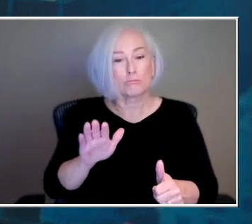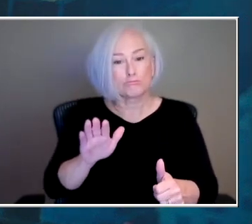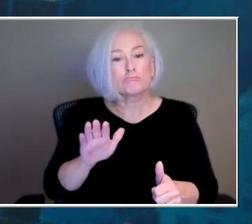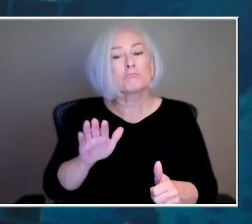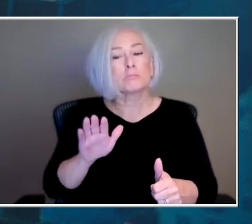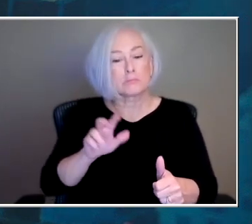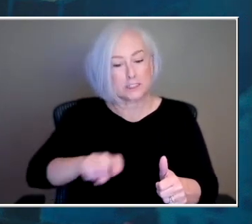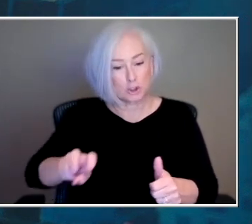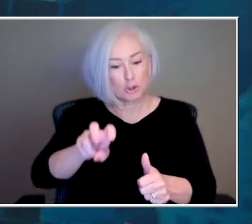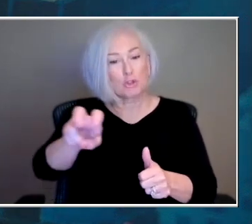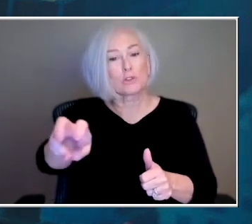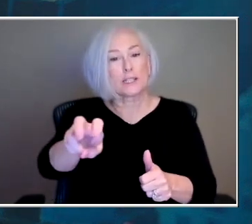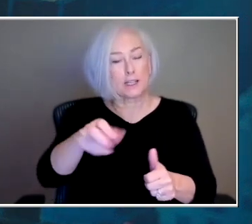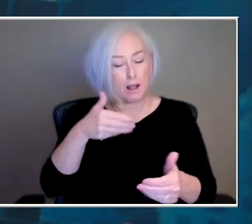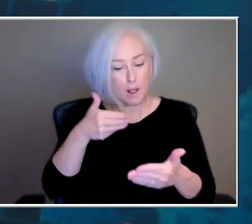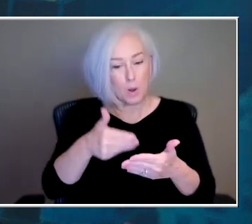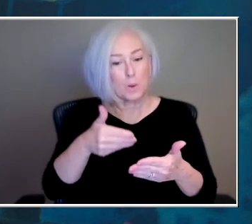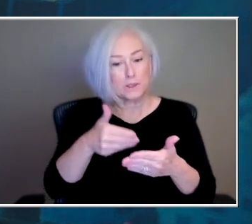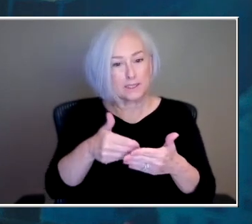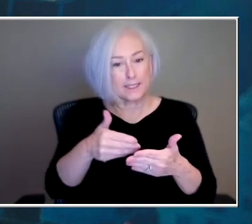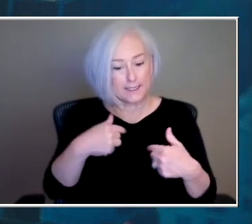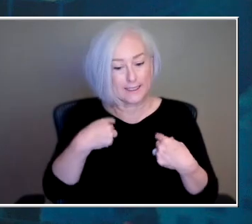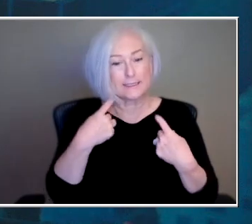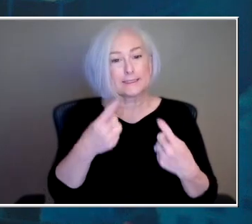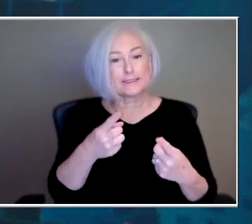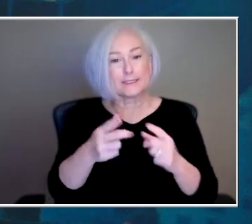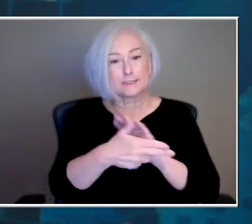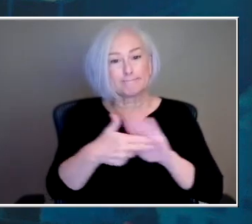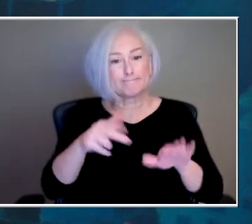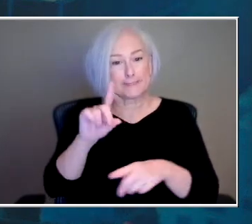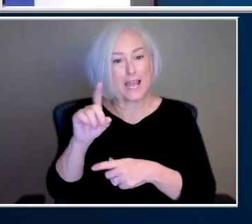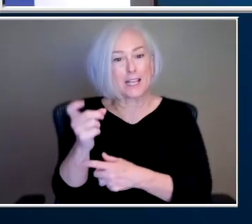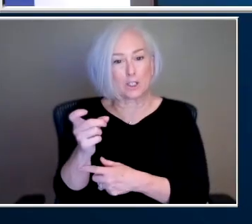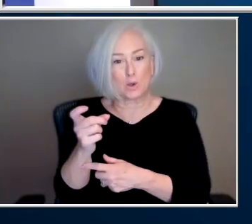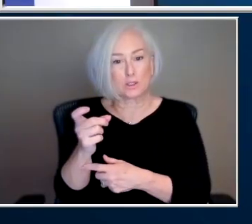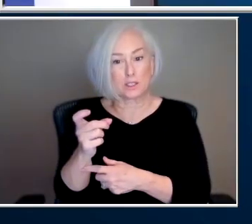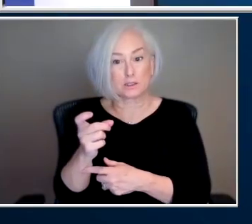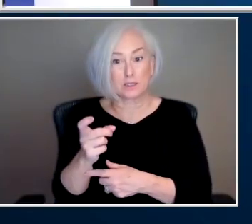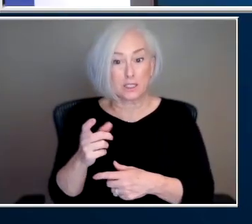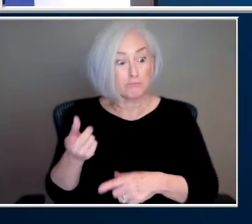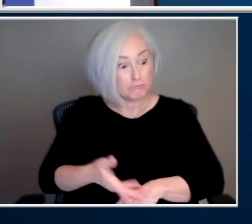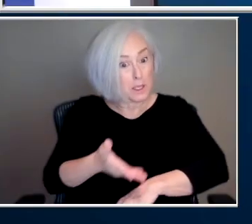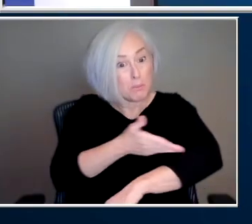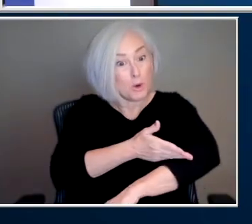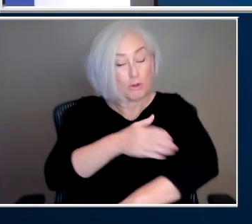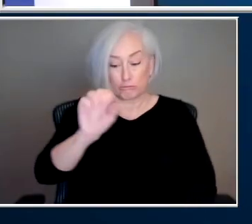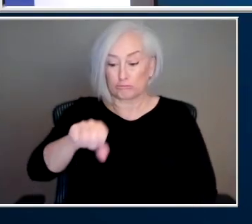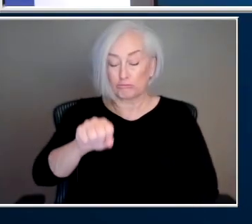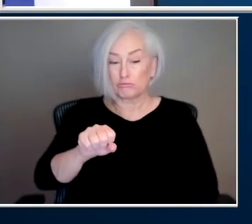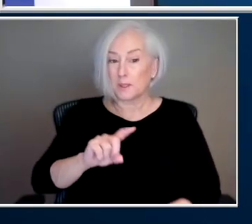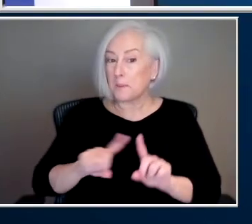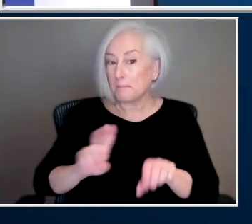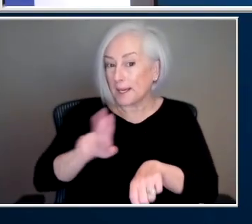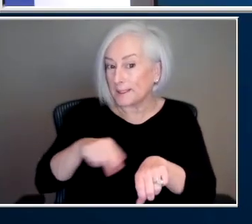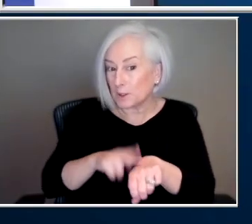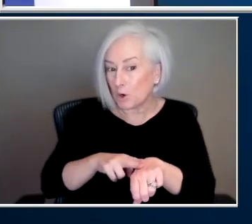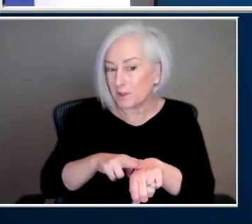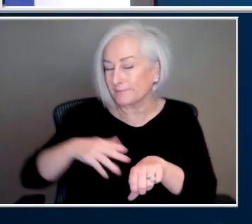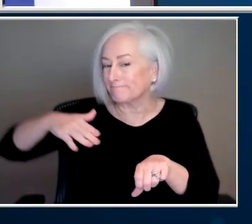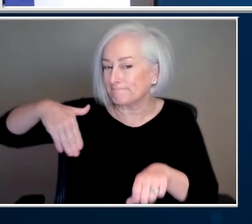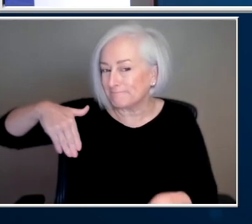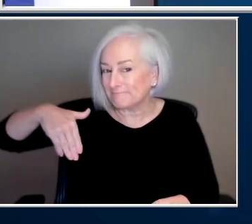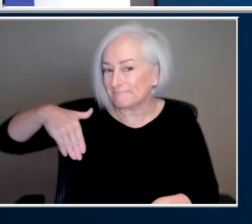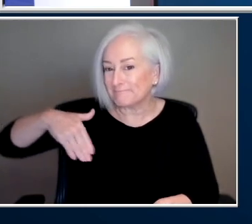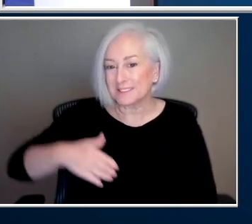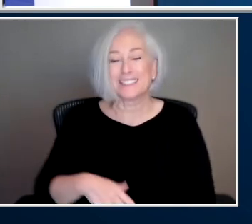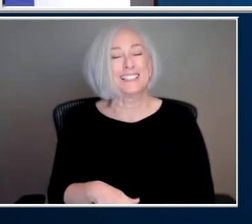improved. But that's not the same as being back to normal. We are really happy to be catching up with Mikayla again this morning, though. Mikayla,